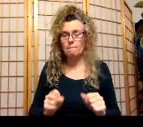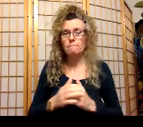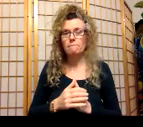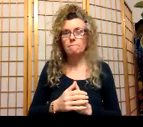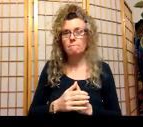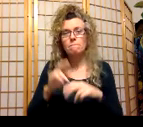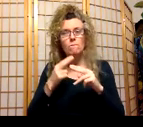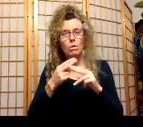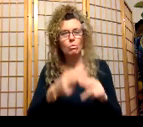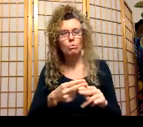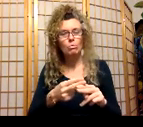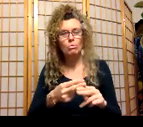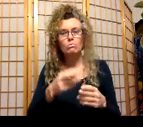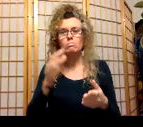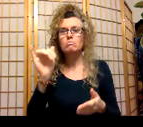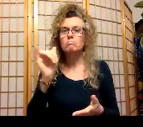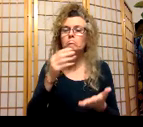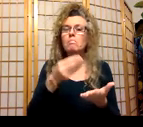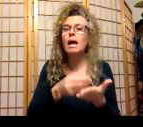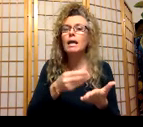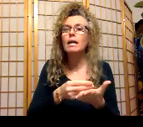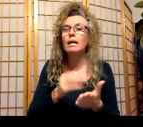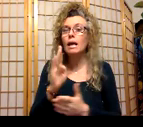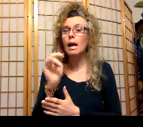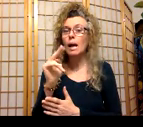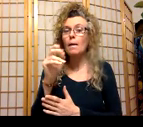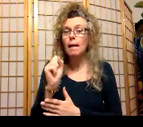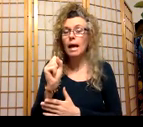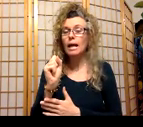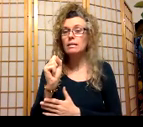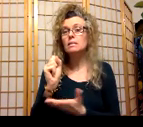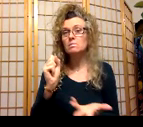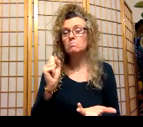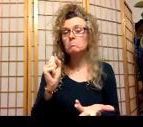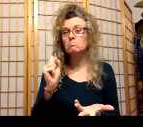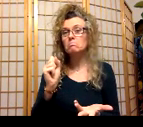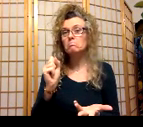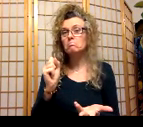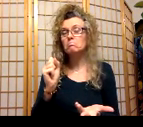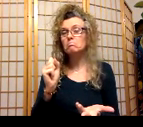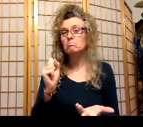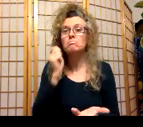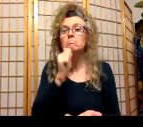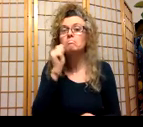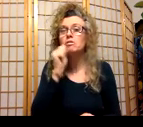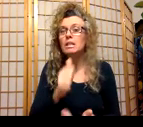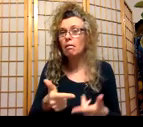which we refer to as money and banks, used in our daily lives.